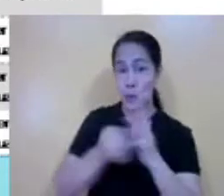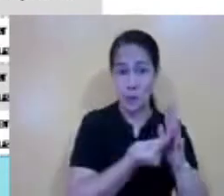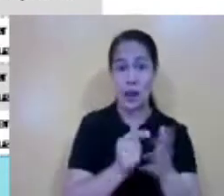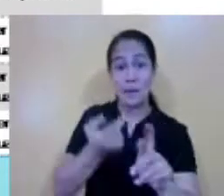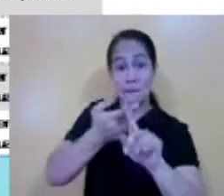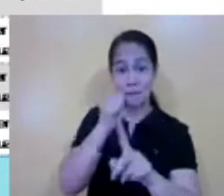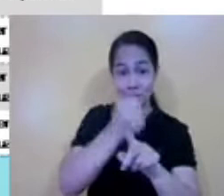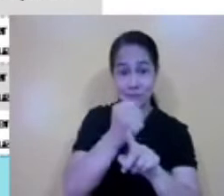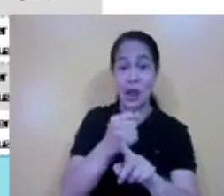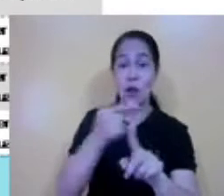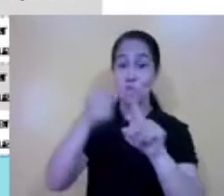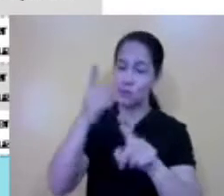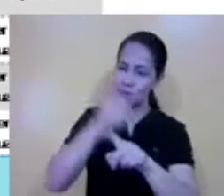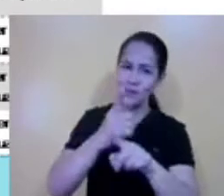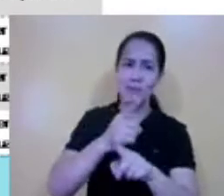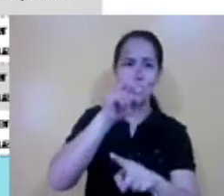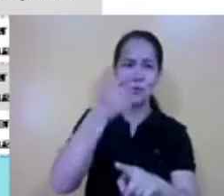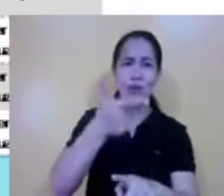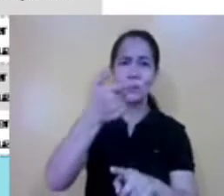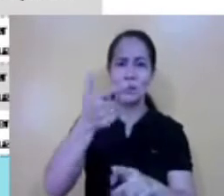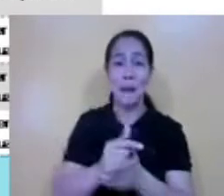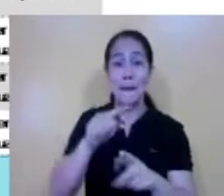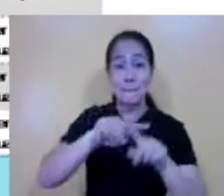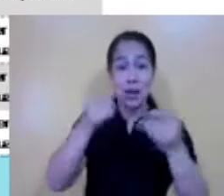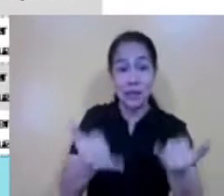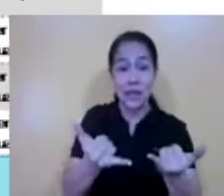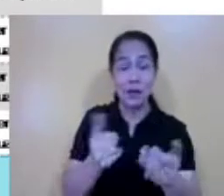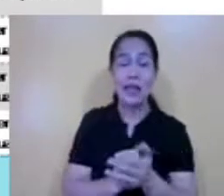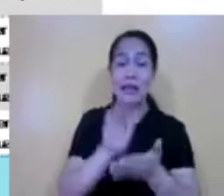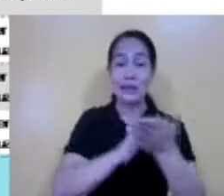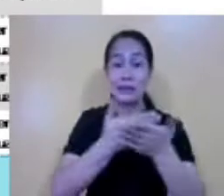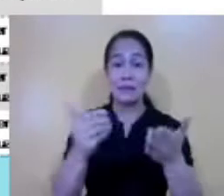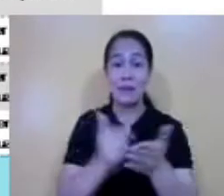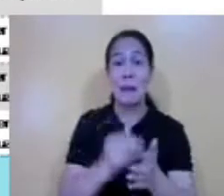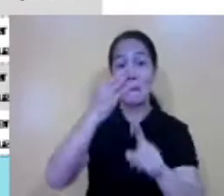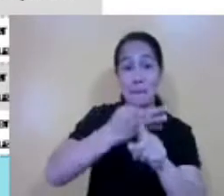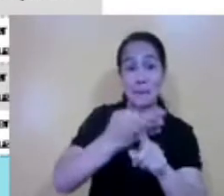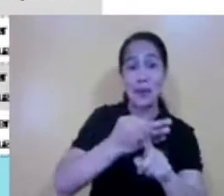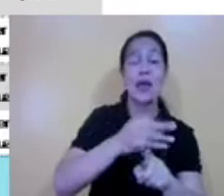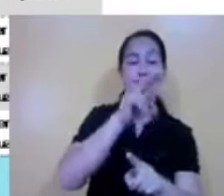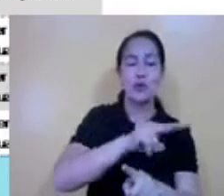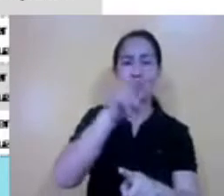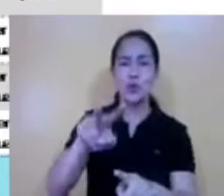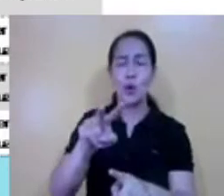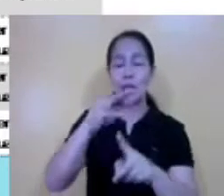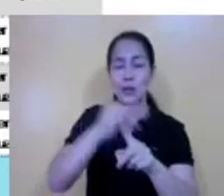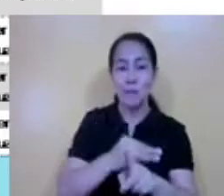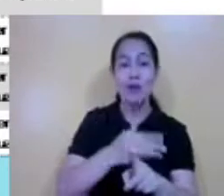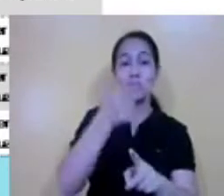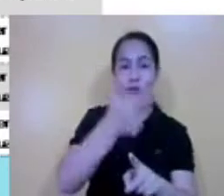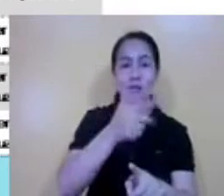December 2021, but now the adjusted schedule will be Feb 2022 to March 2022.